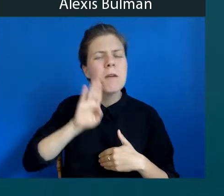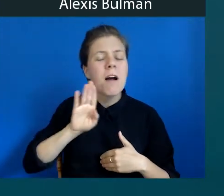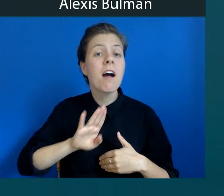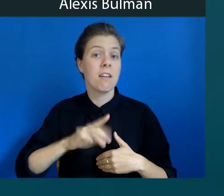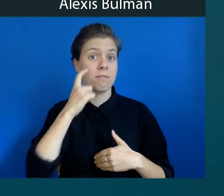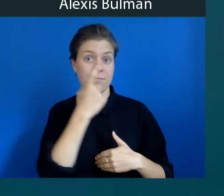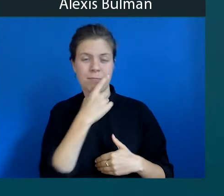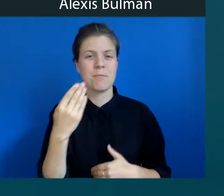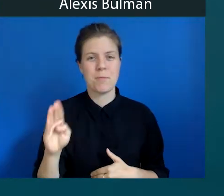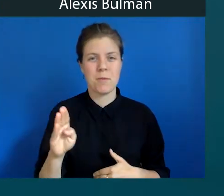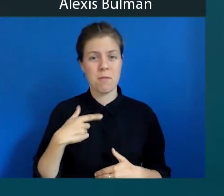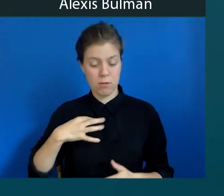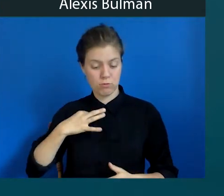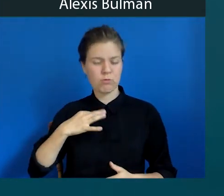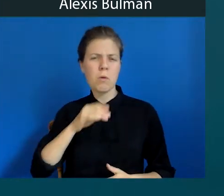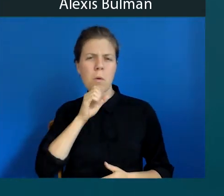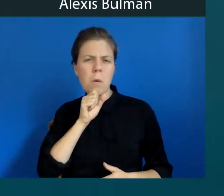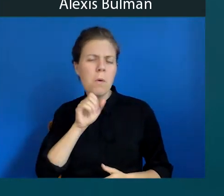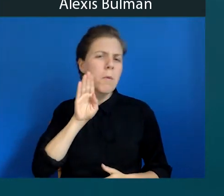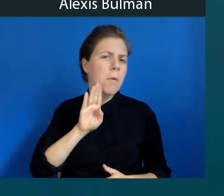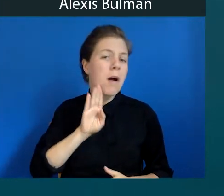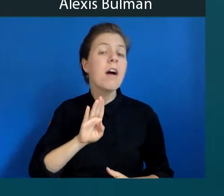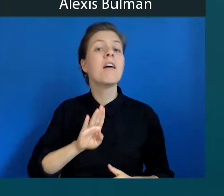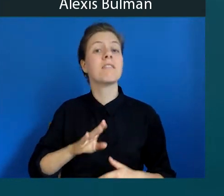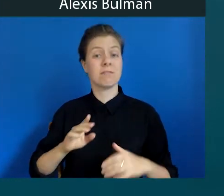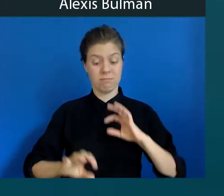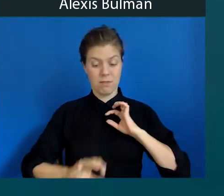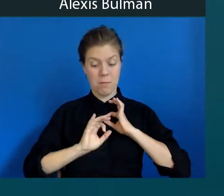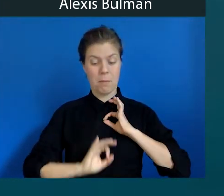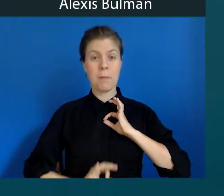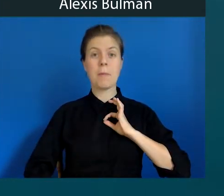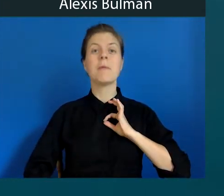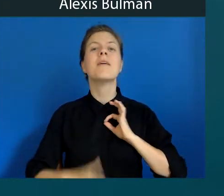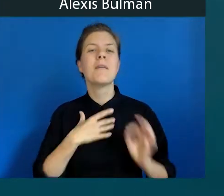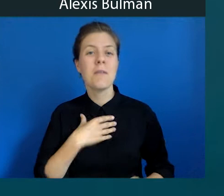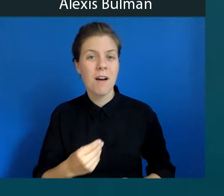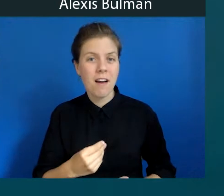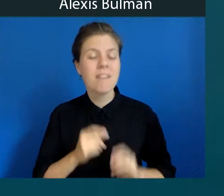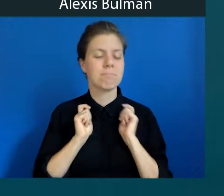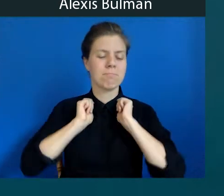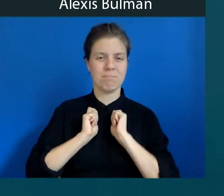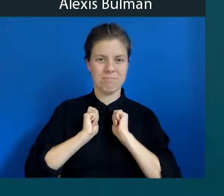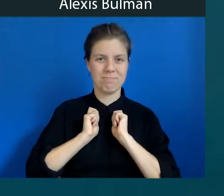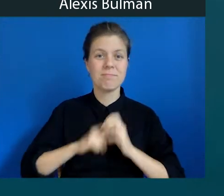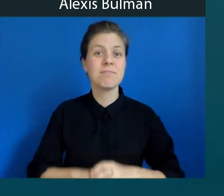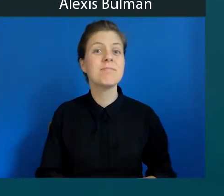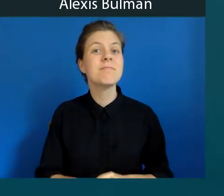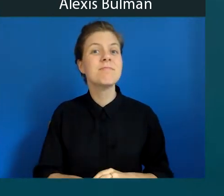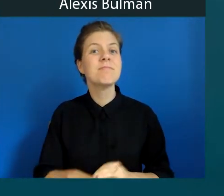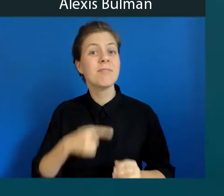orangey brown shirt with a collar and white buttons. And I am speaking from my home